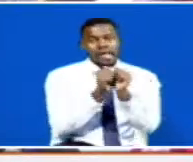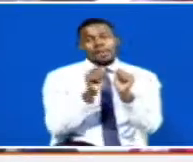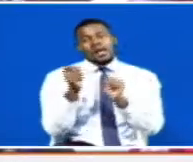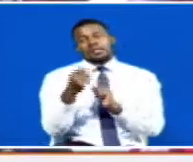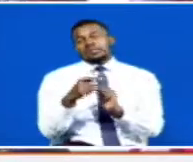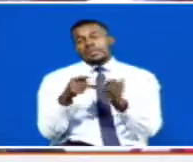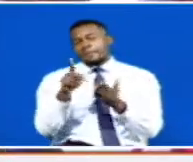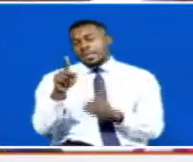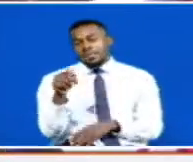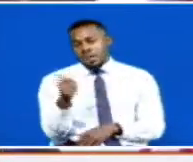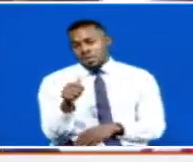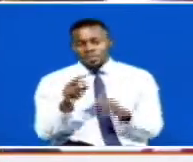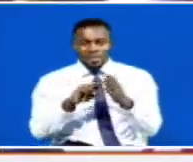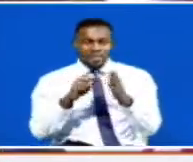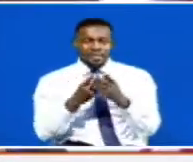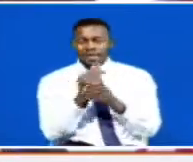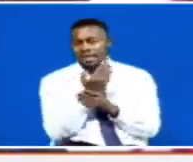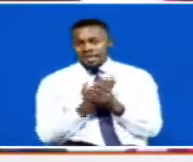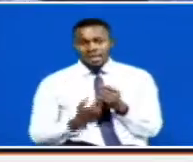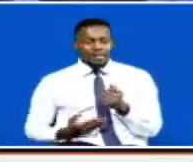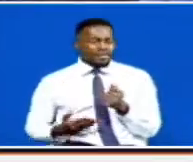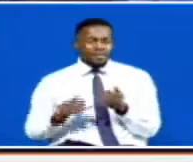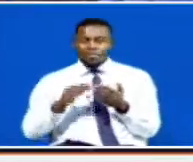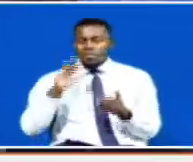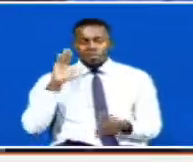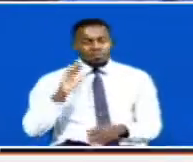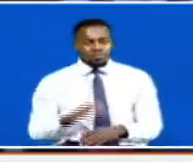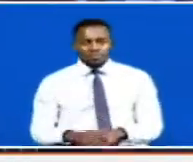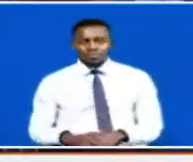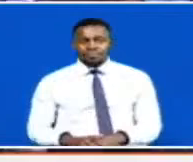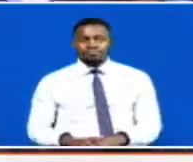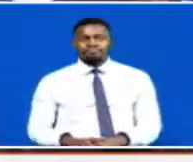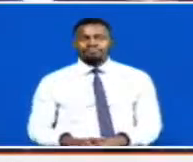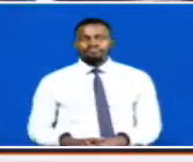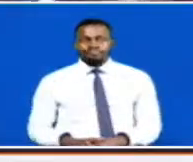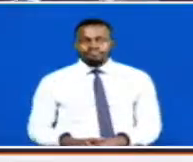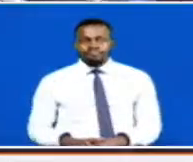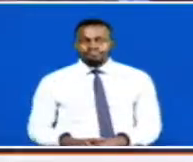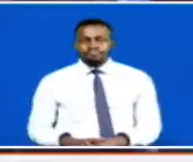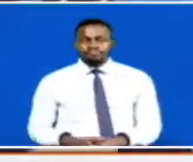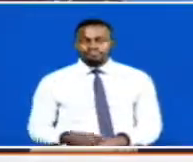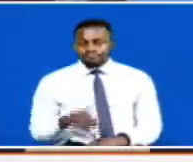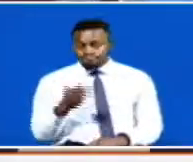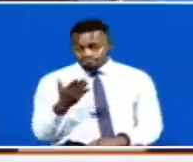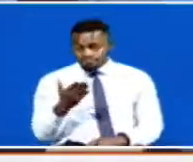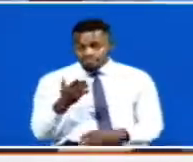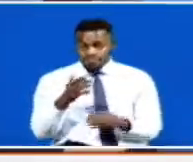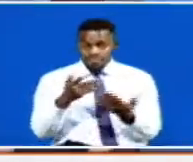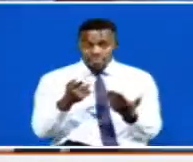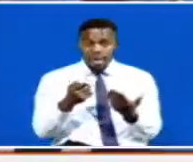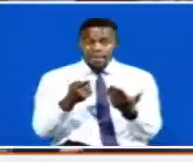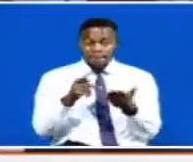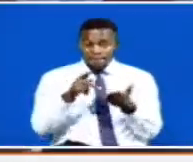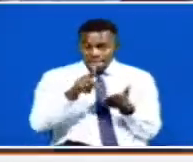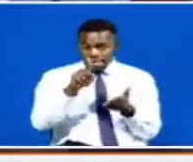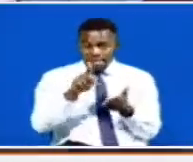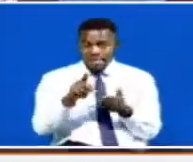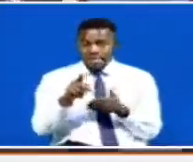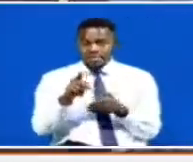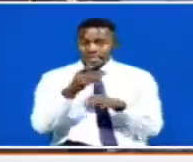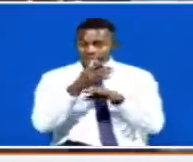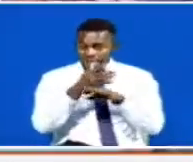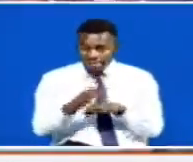spirit, our morale, ya kufanya kazi. They claim besides delay of their pay, there has been non-remittance of